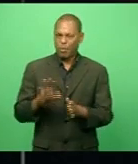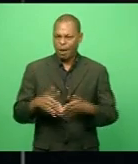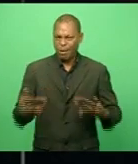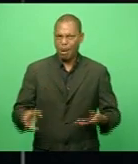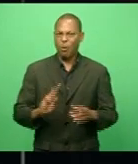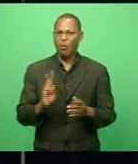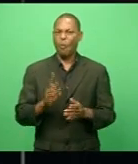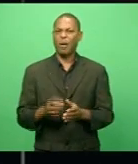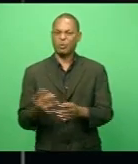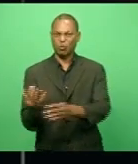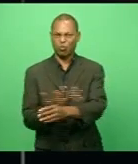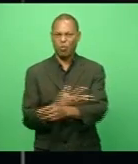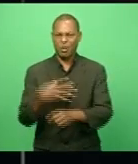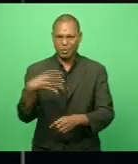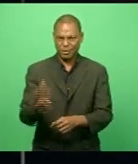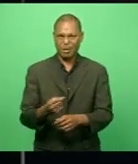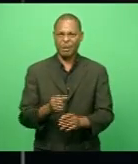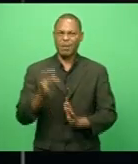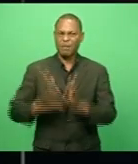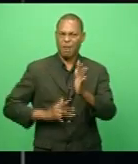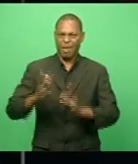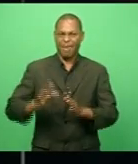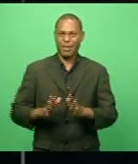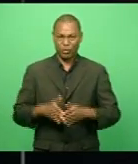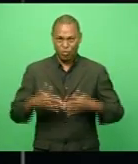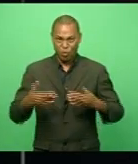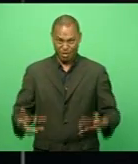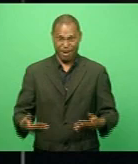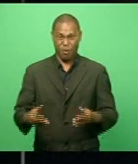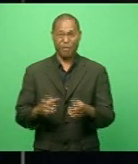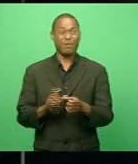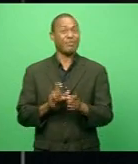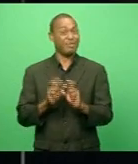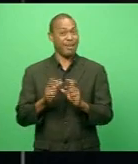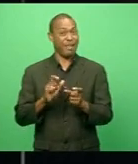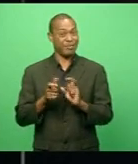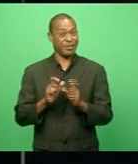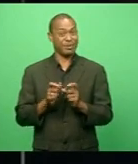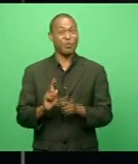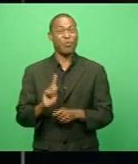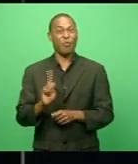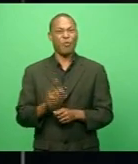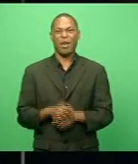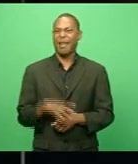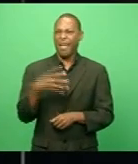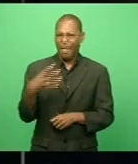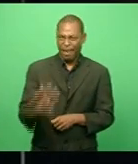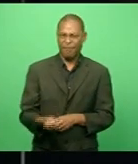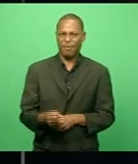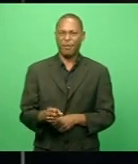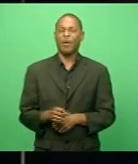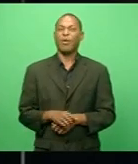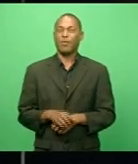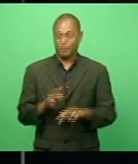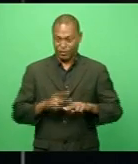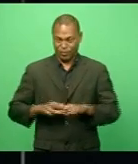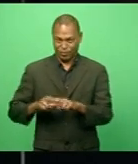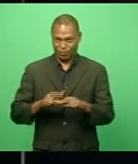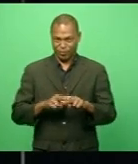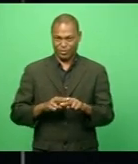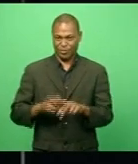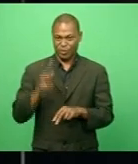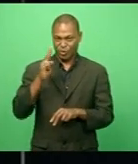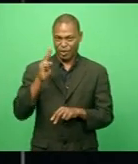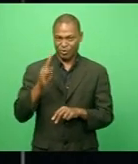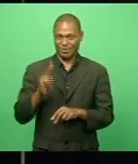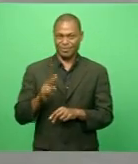climate. Ranger Saimoni Naruma says the recent abnormal weather conditions are having a massive impact on one of Fiji's national heritage sites. Kelly